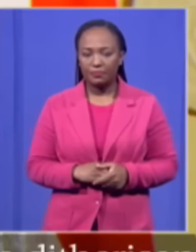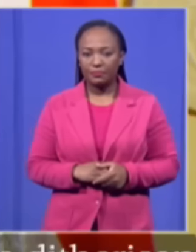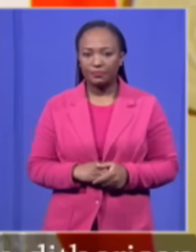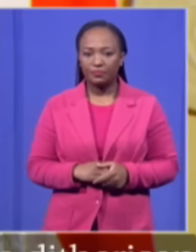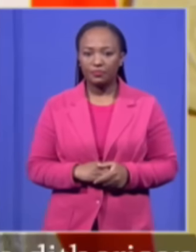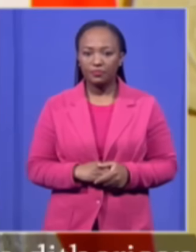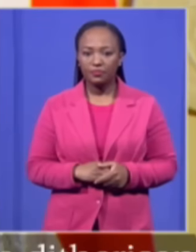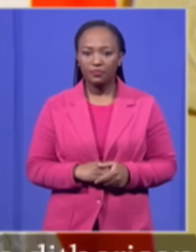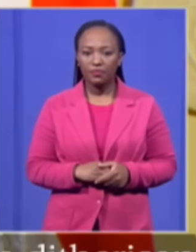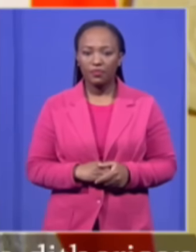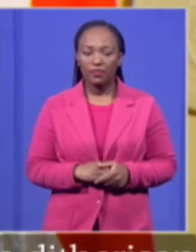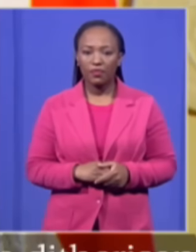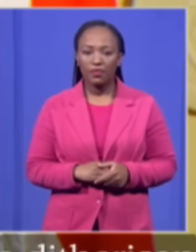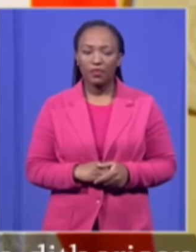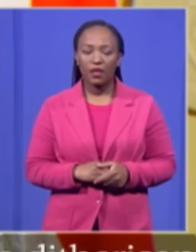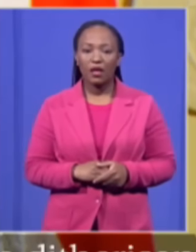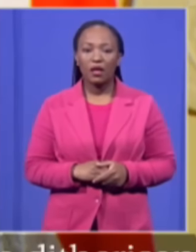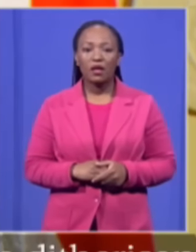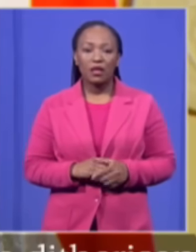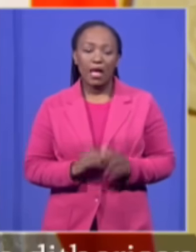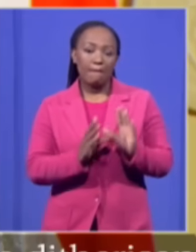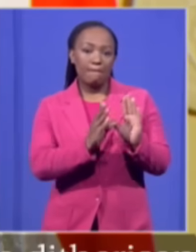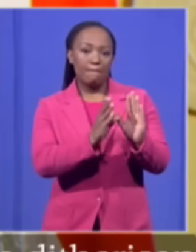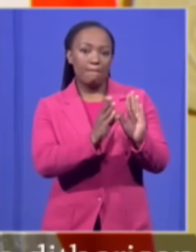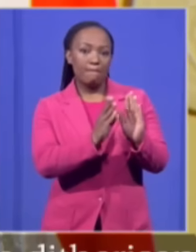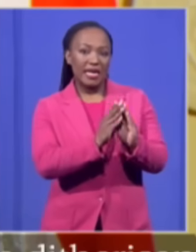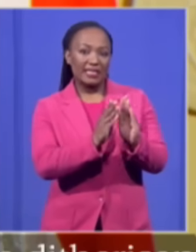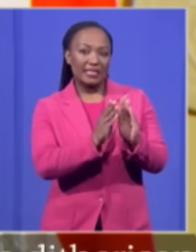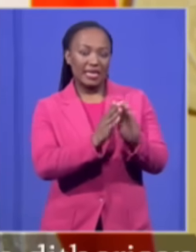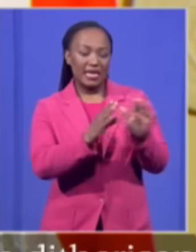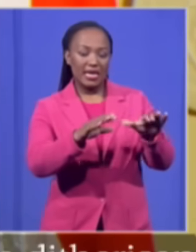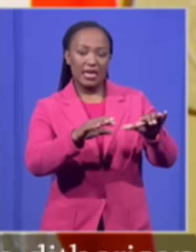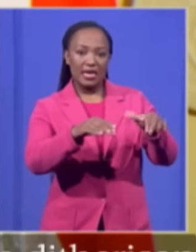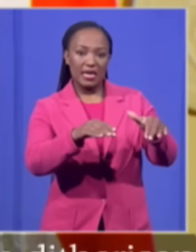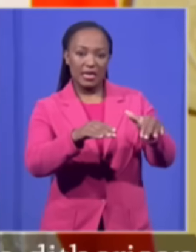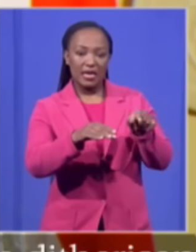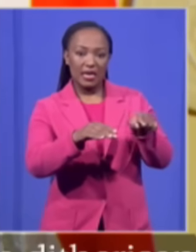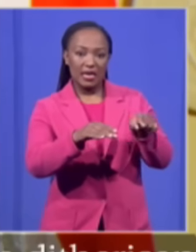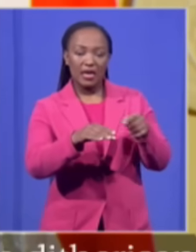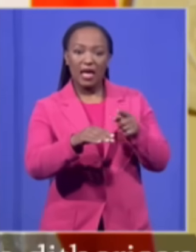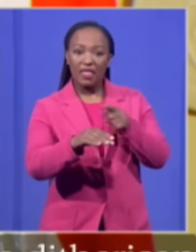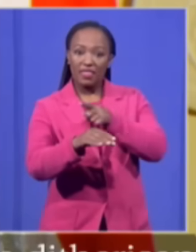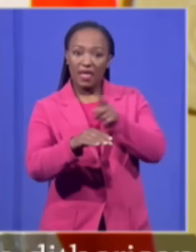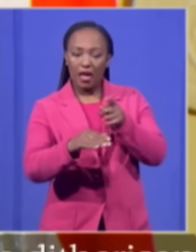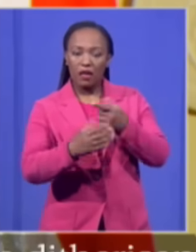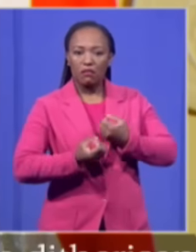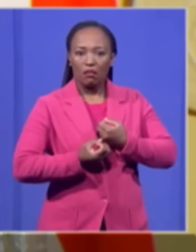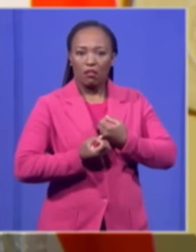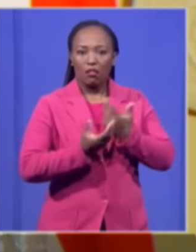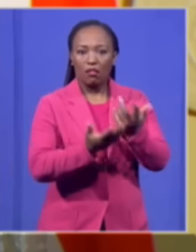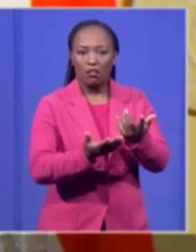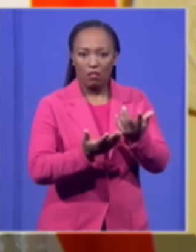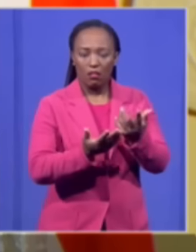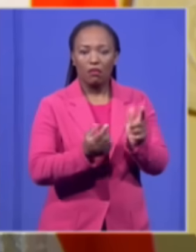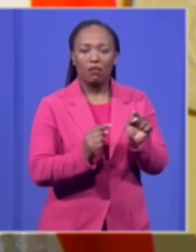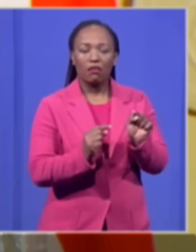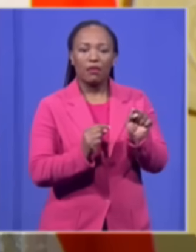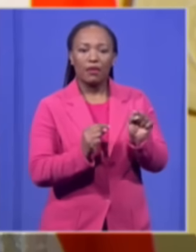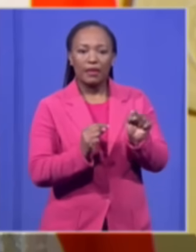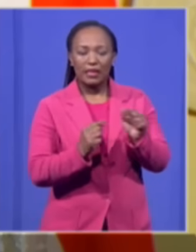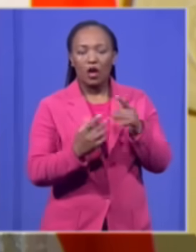In the meeting they held with the president, they expressed their concerns on these issues.